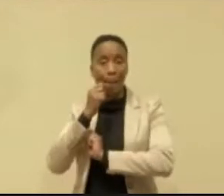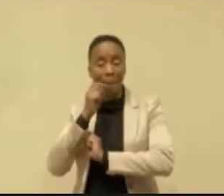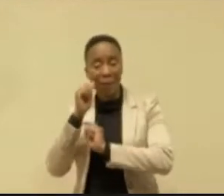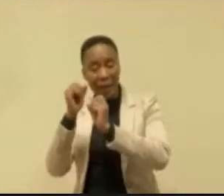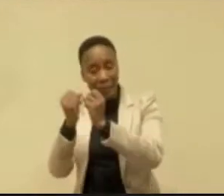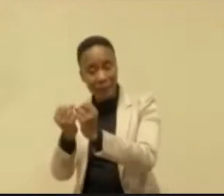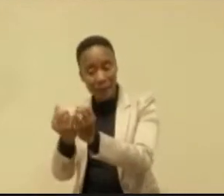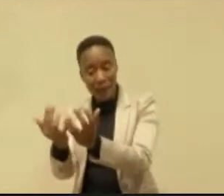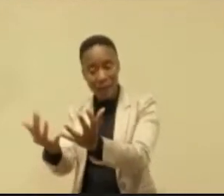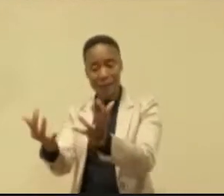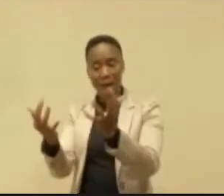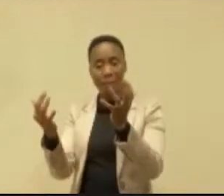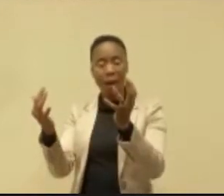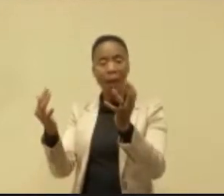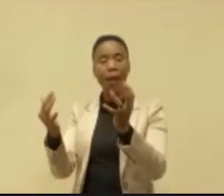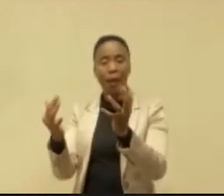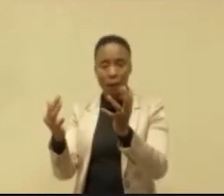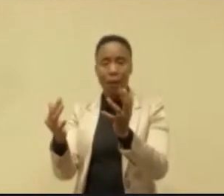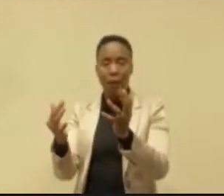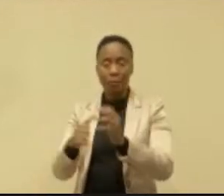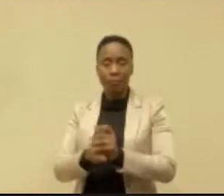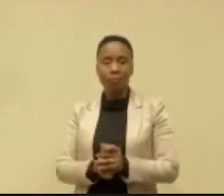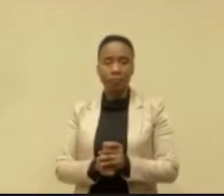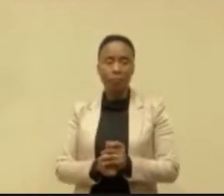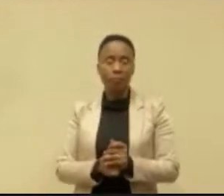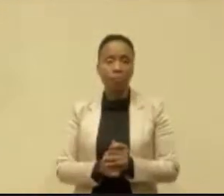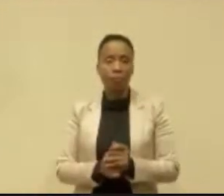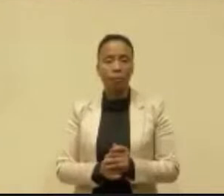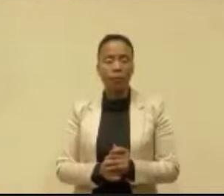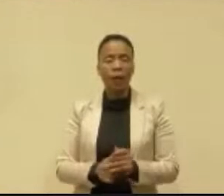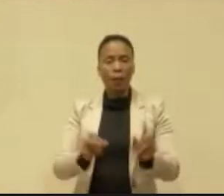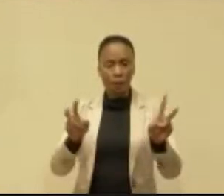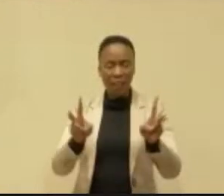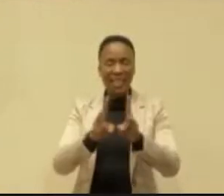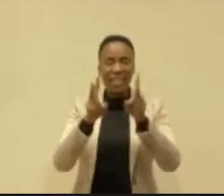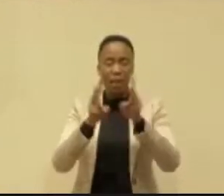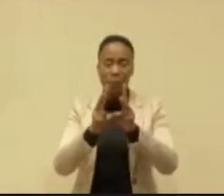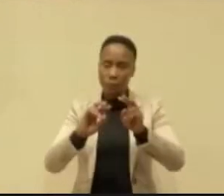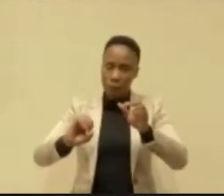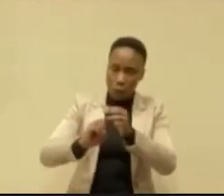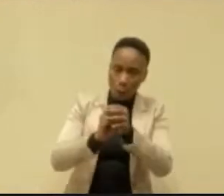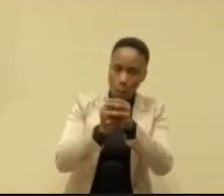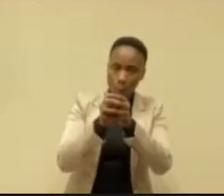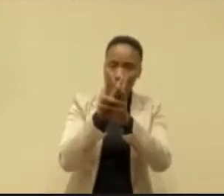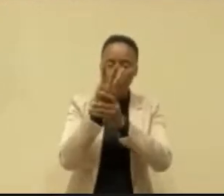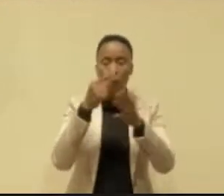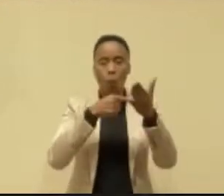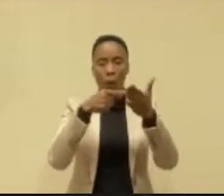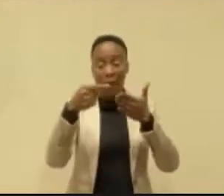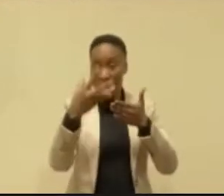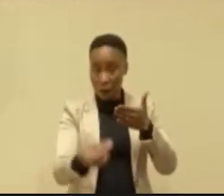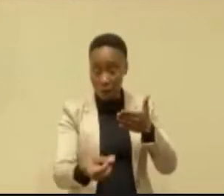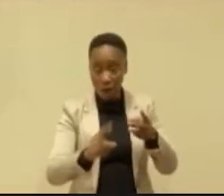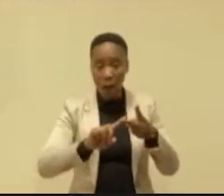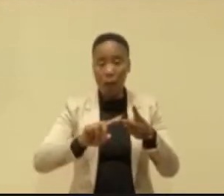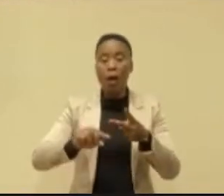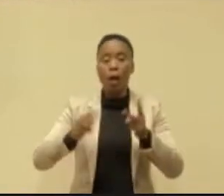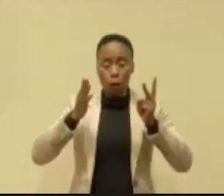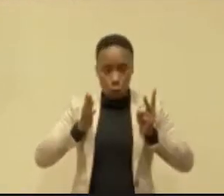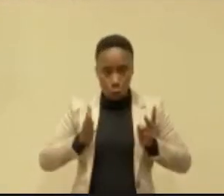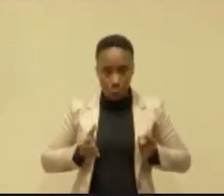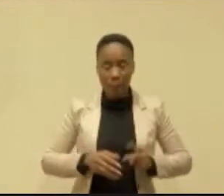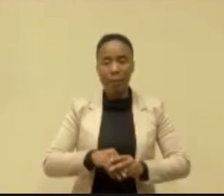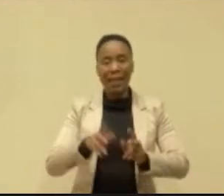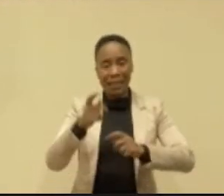and the boys and then we have the victims rights week human trafficking week utilization